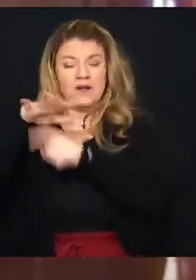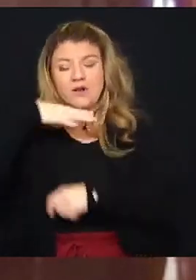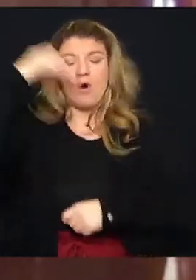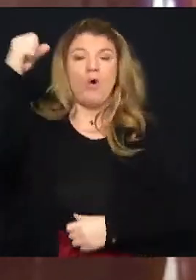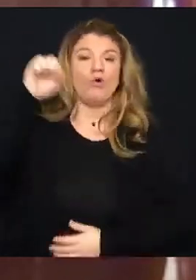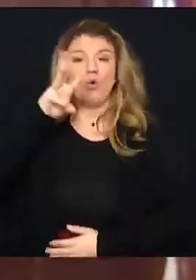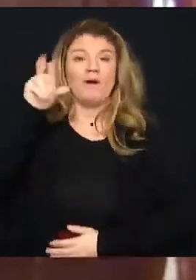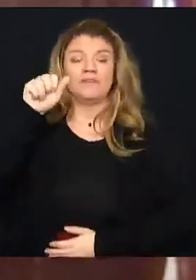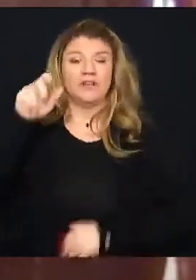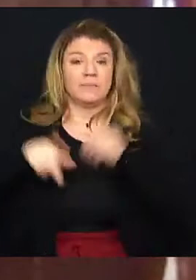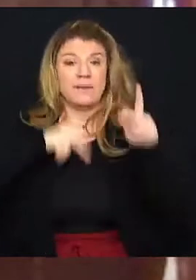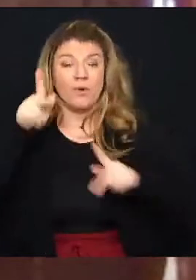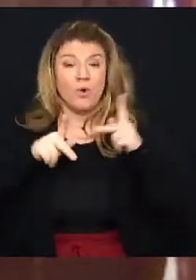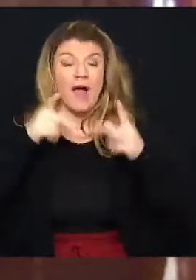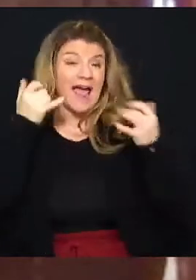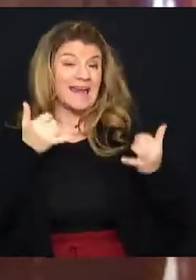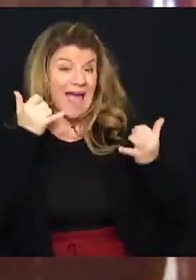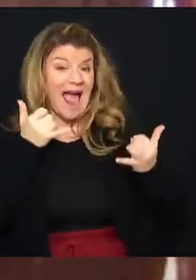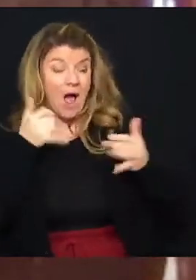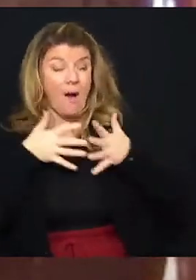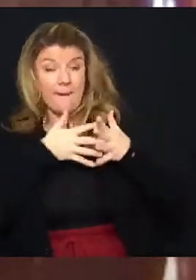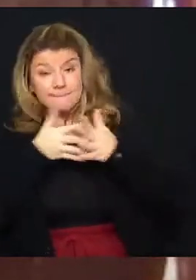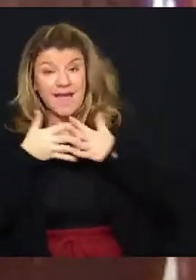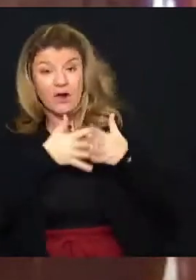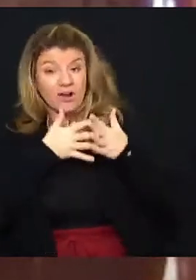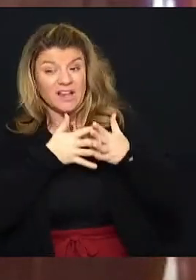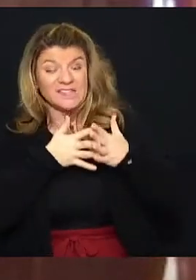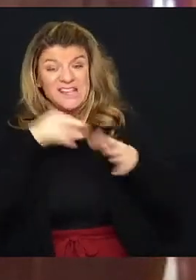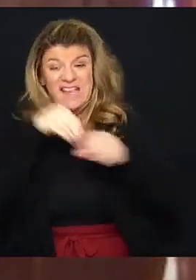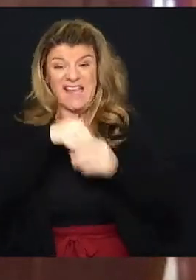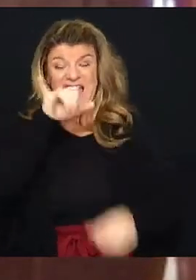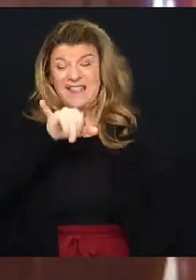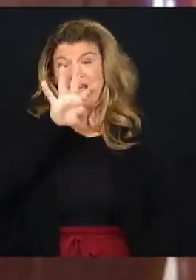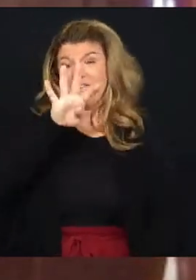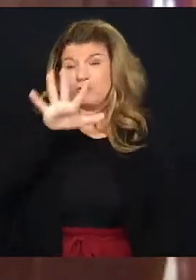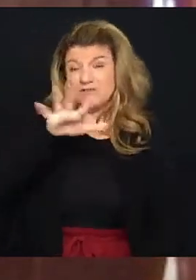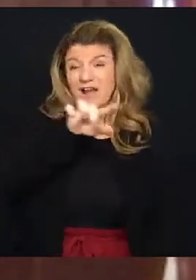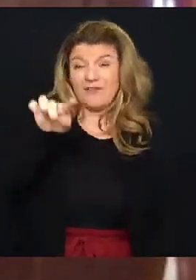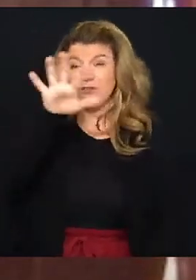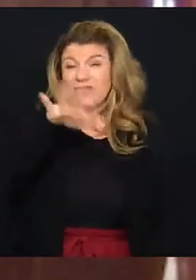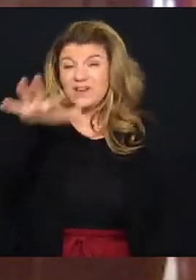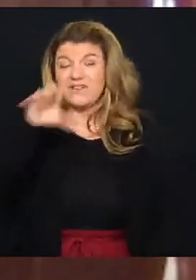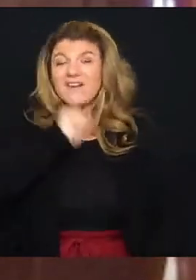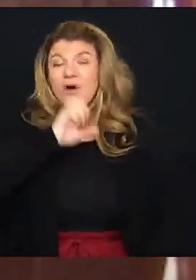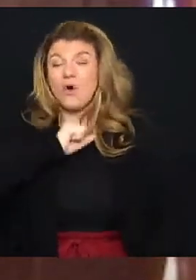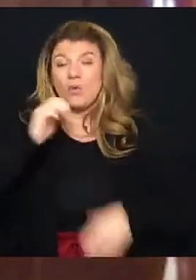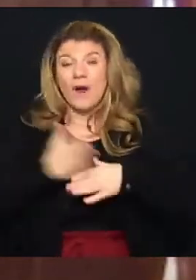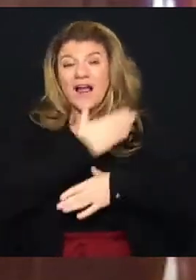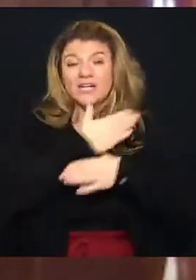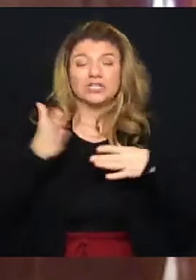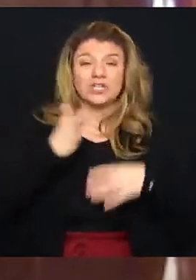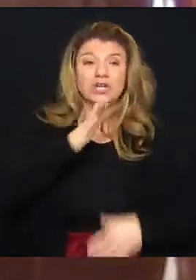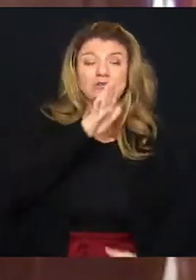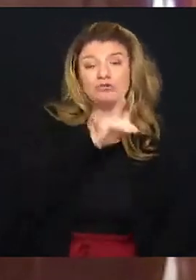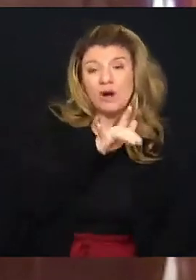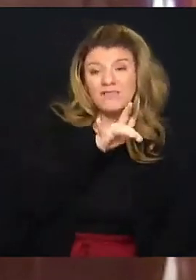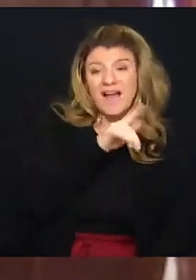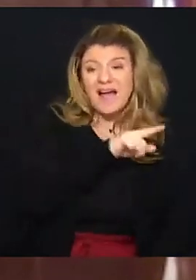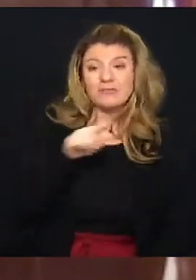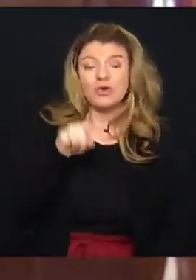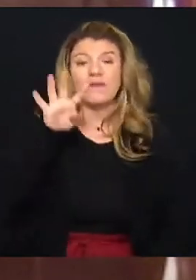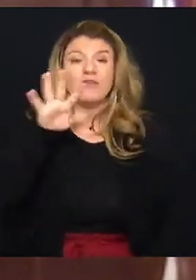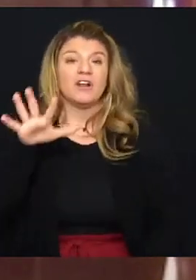West Virginians. And now Americans in that 45 to 55 year old range and that 25